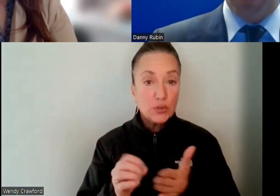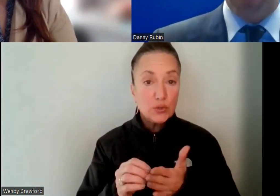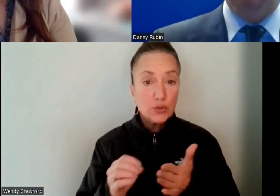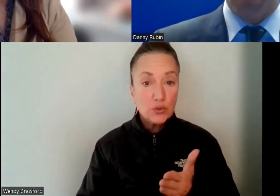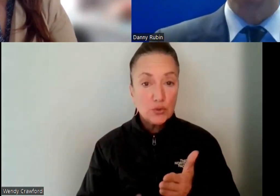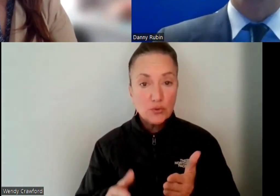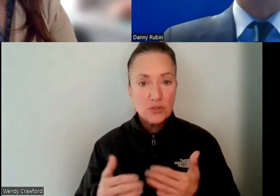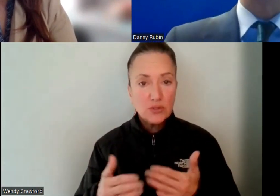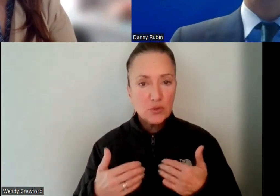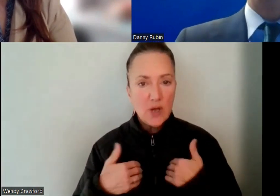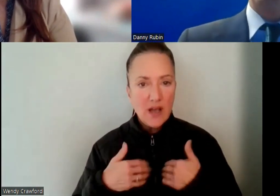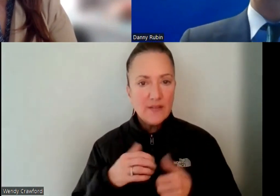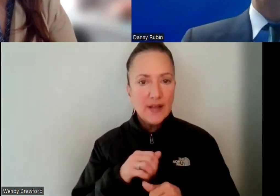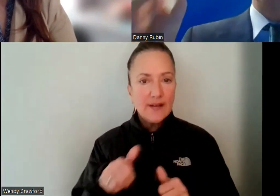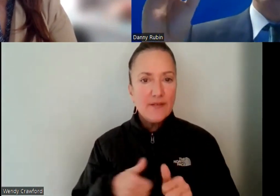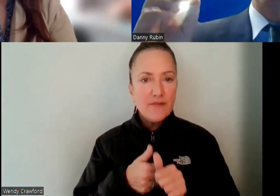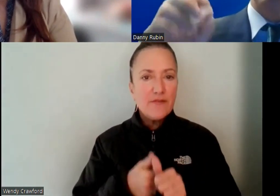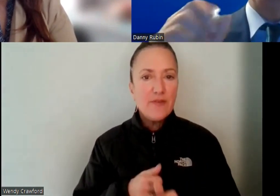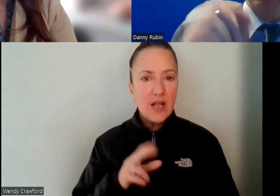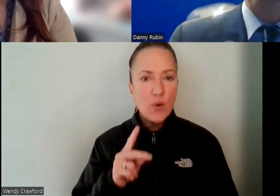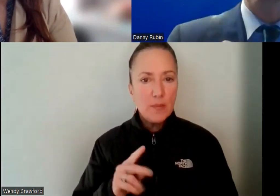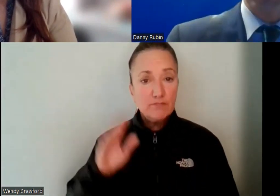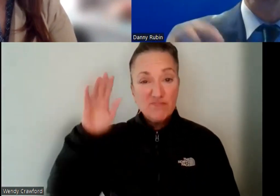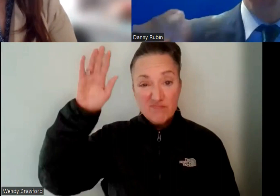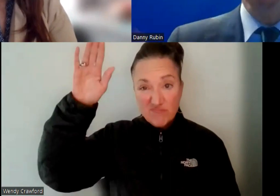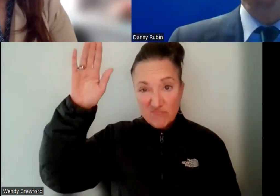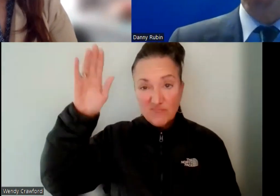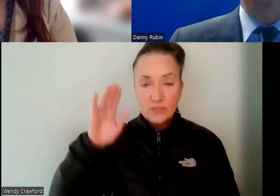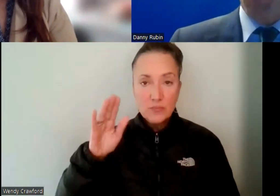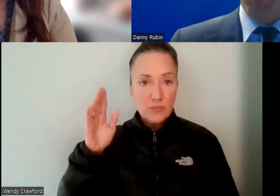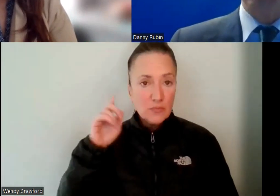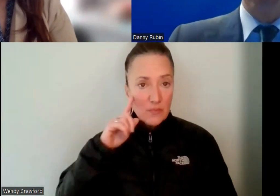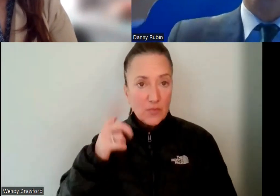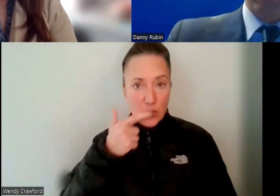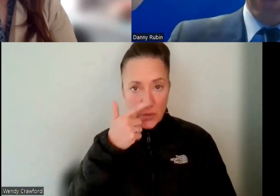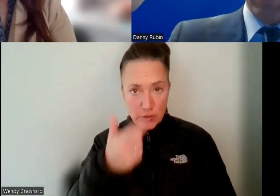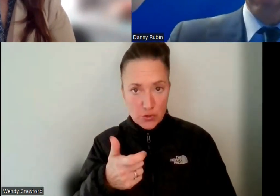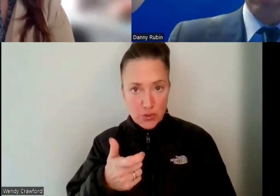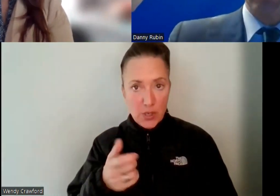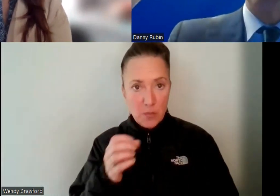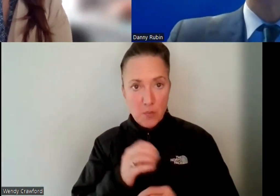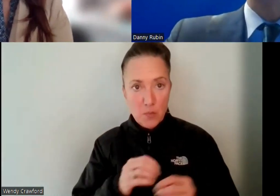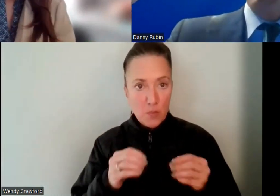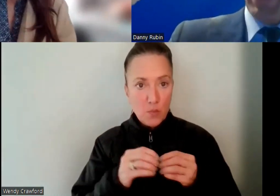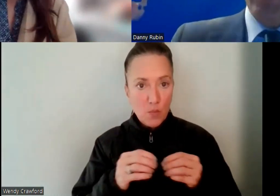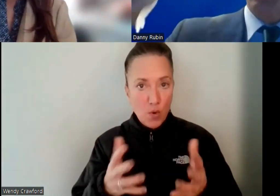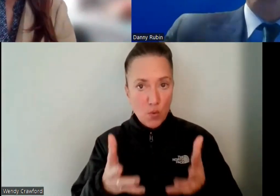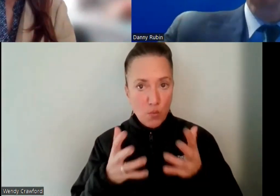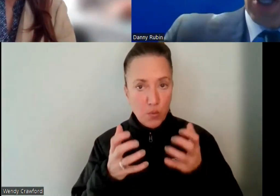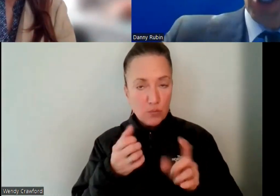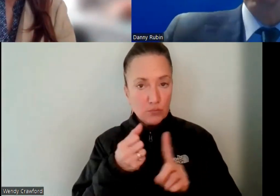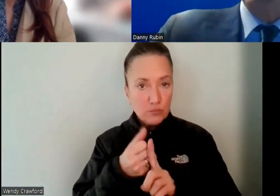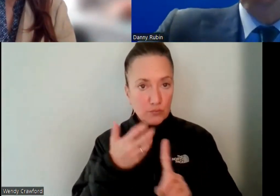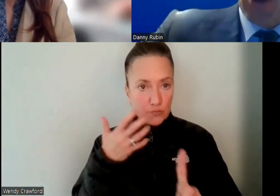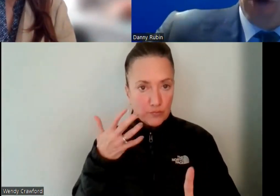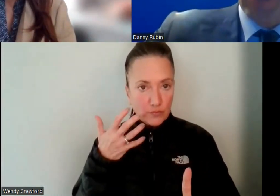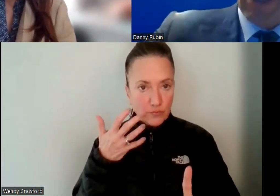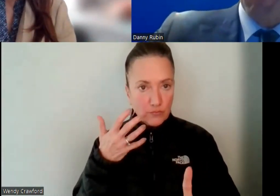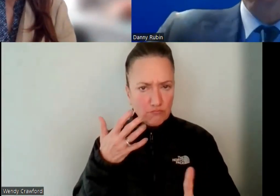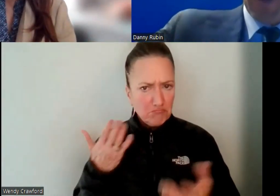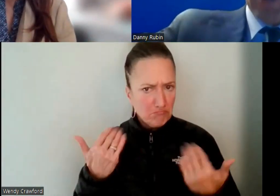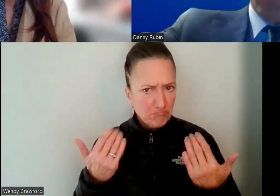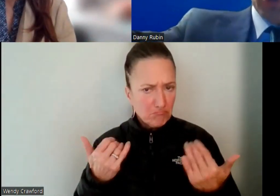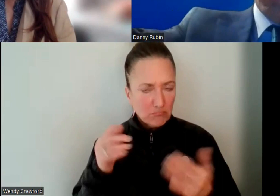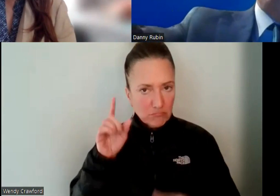follow-up questions. A show of hands, if you hear something interesting and you want to know more, is it okay to ask a question and